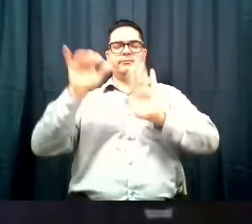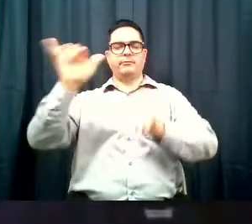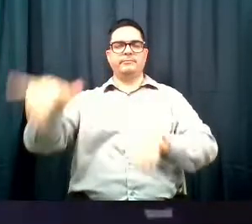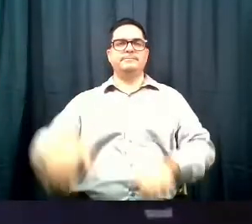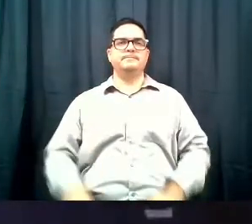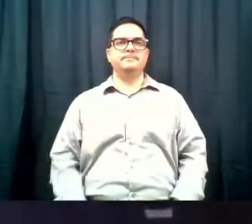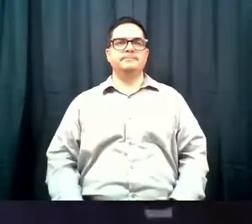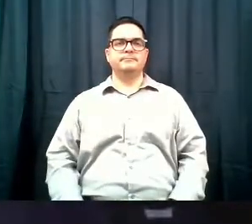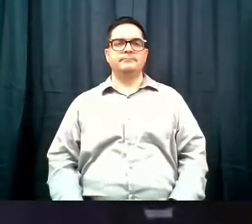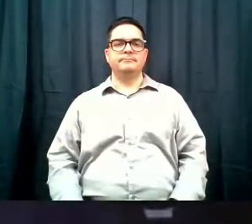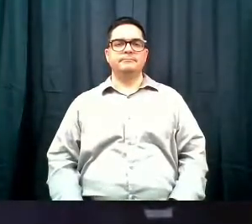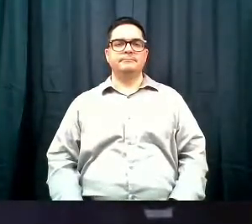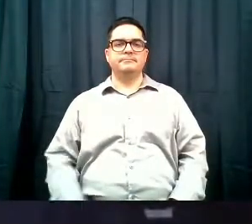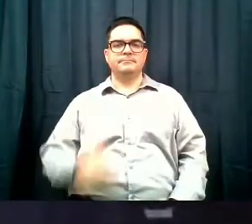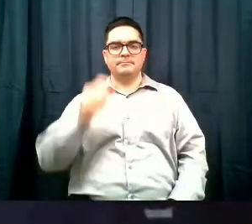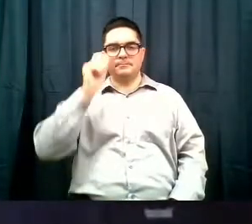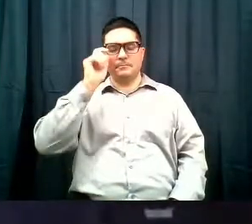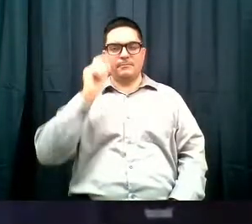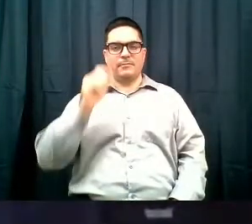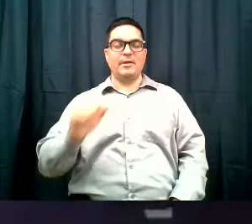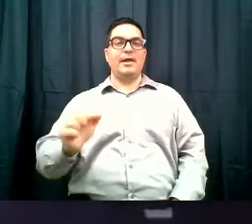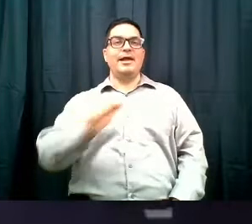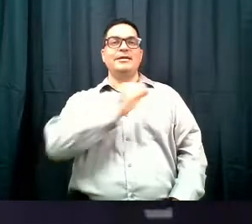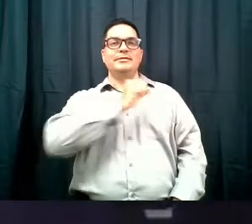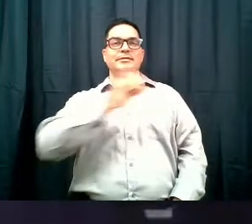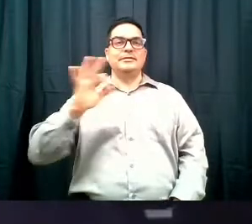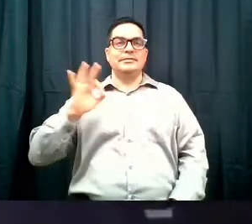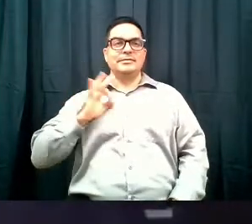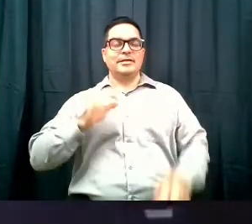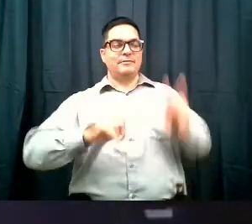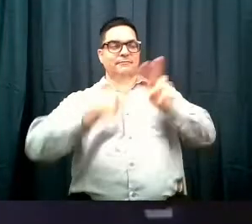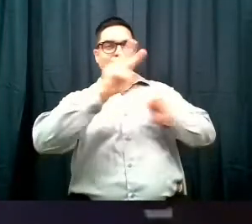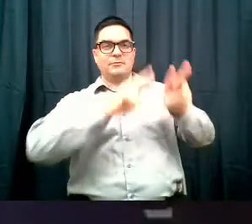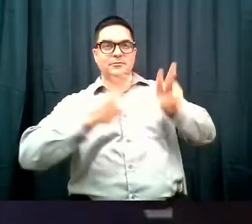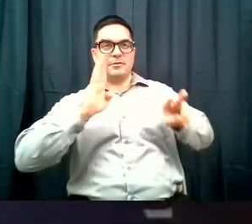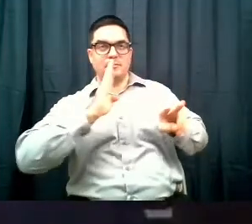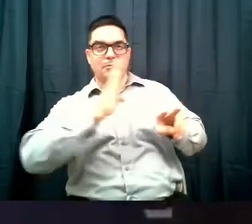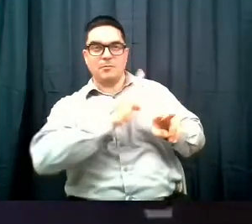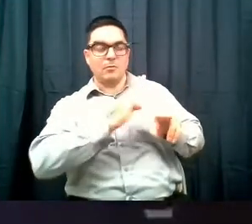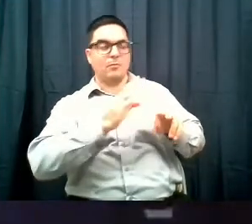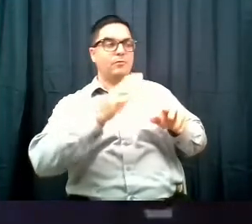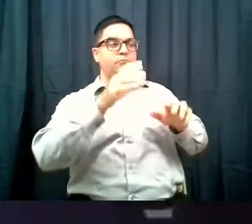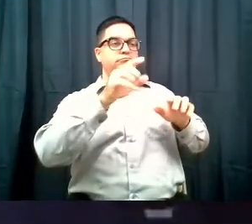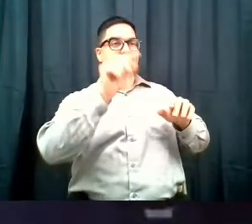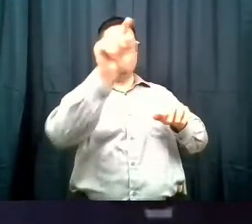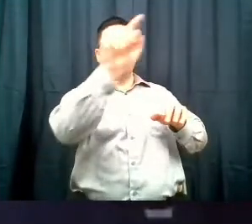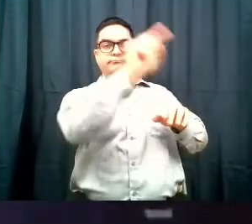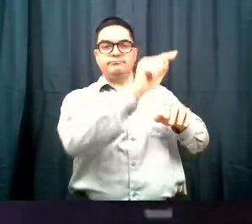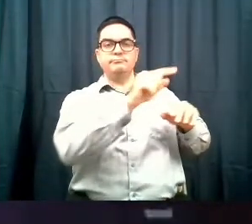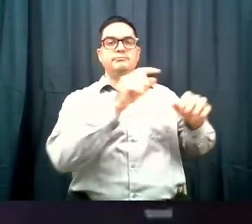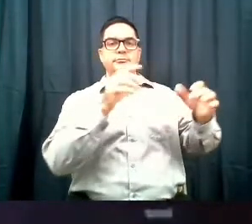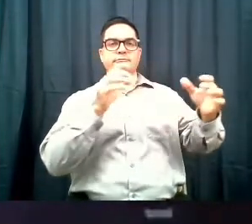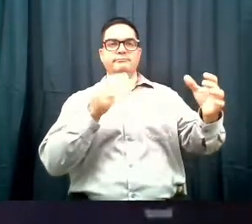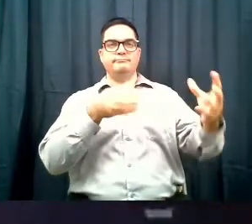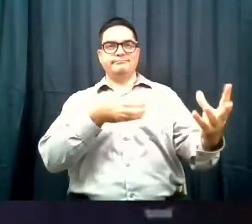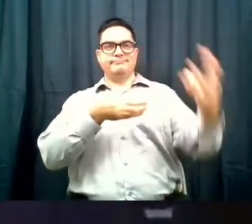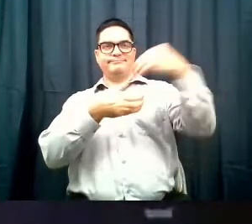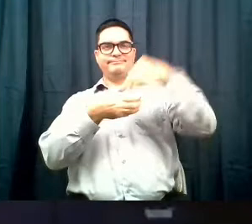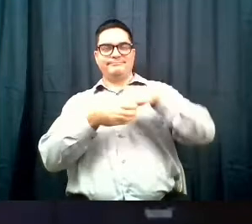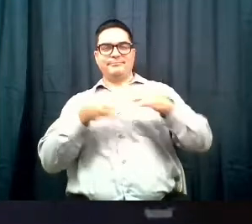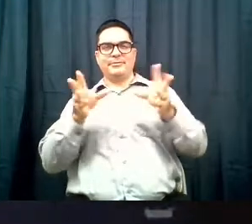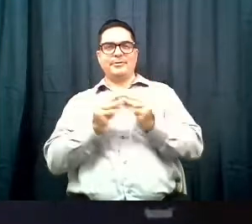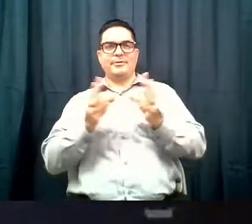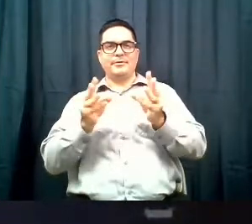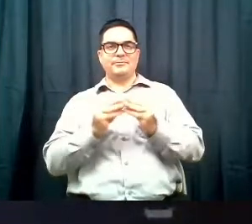both staff of the Oversight Board and others who will be joining us today. And as I said, I look forward